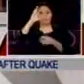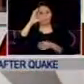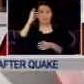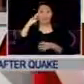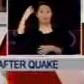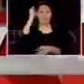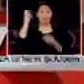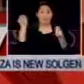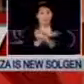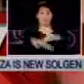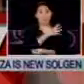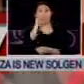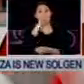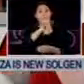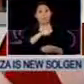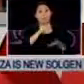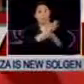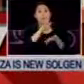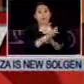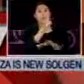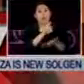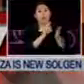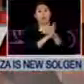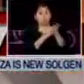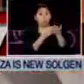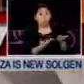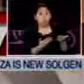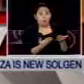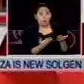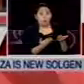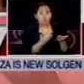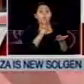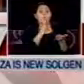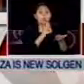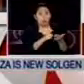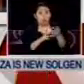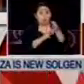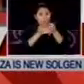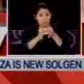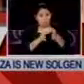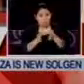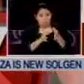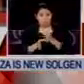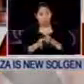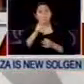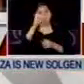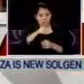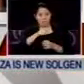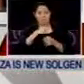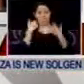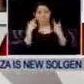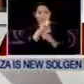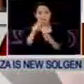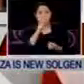document containing such evidence has been so designated or described that it may be identified. After